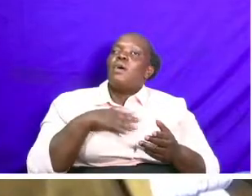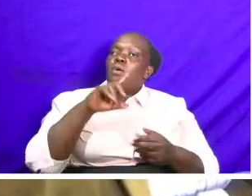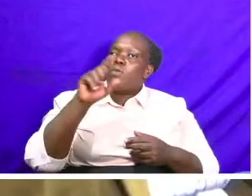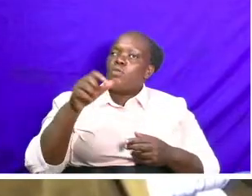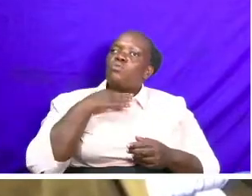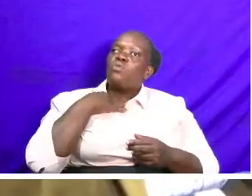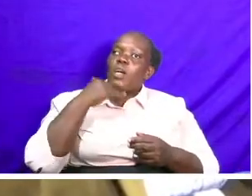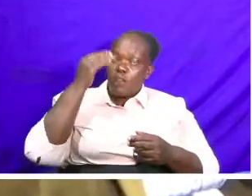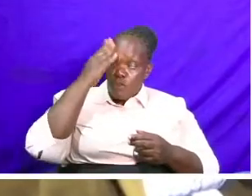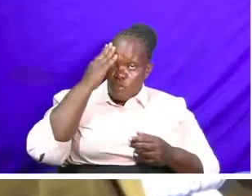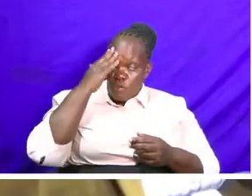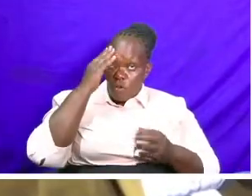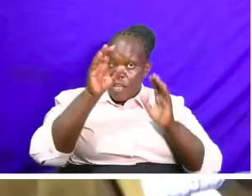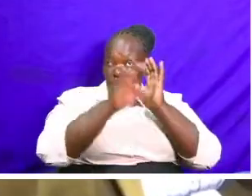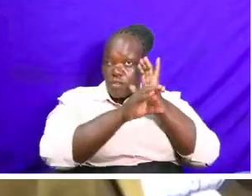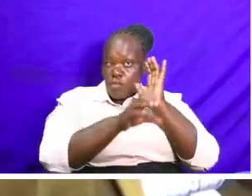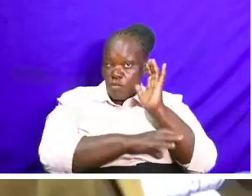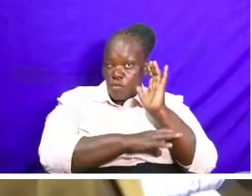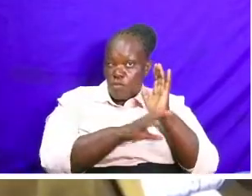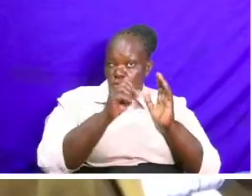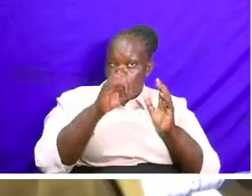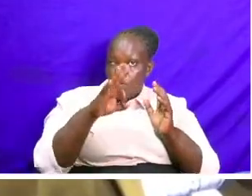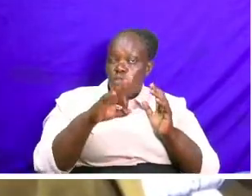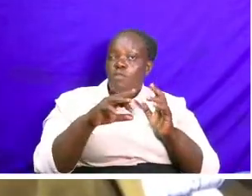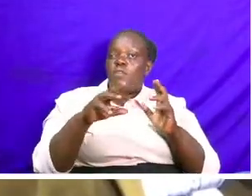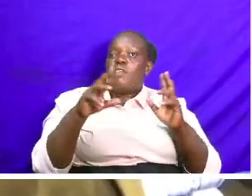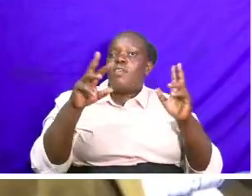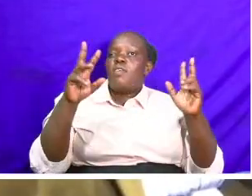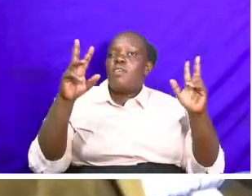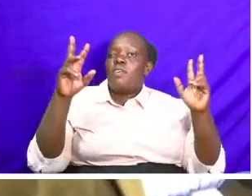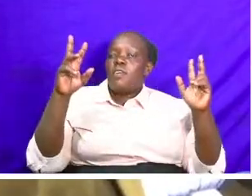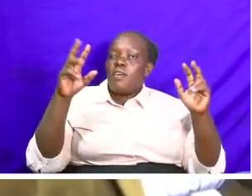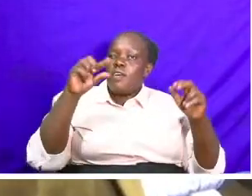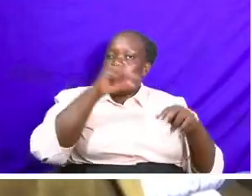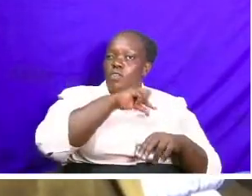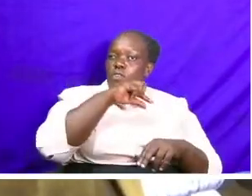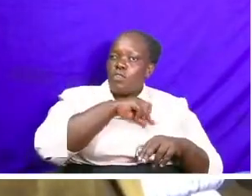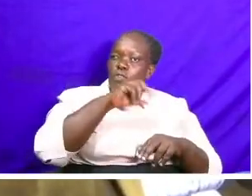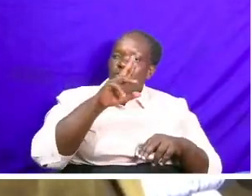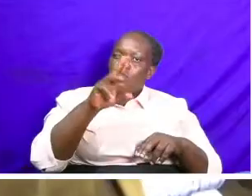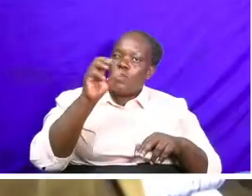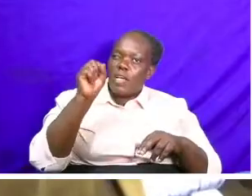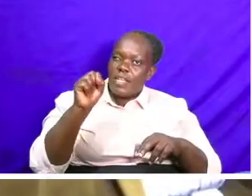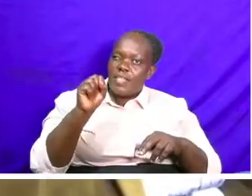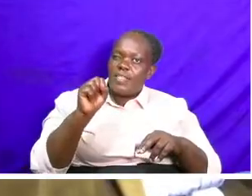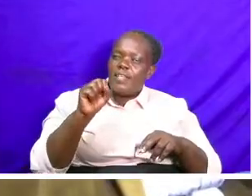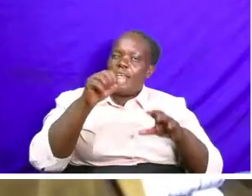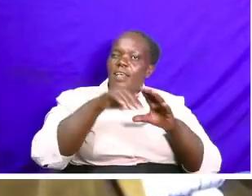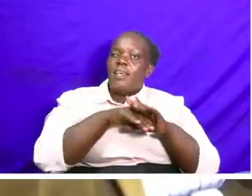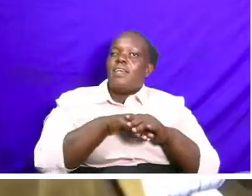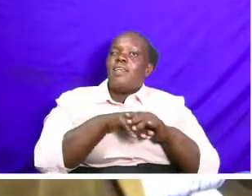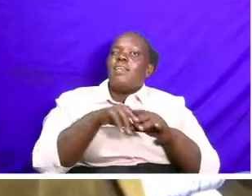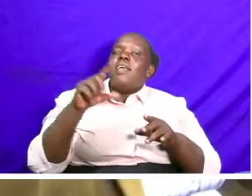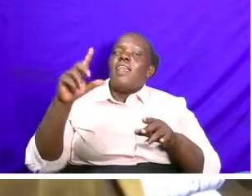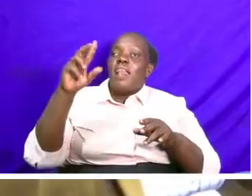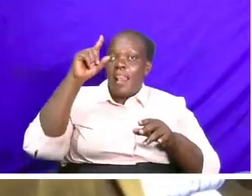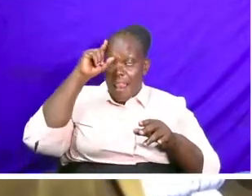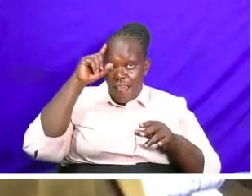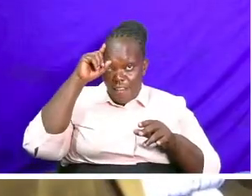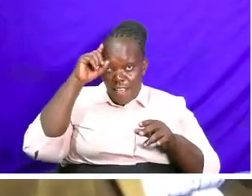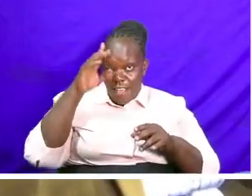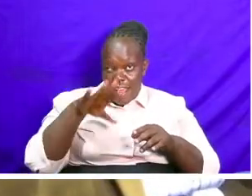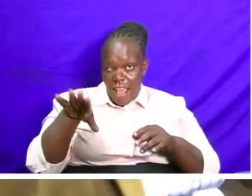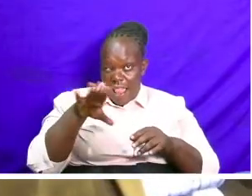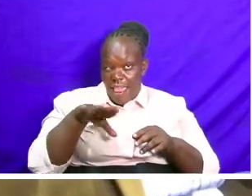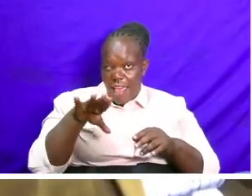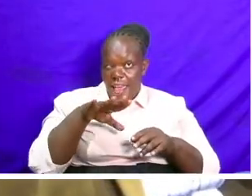like to know if the construction of the Ebola quarantine center for US citizens at Laikipia Airways